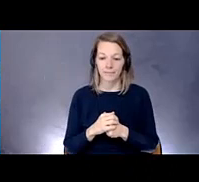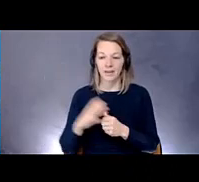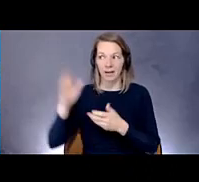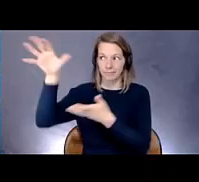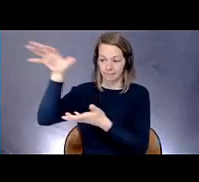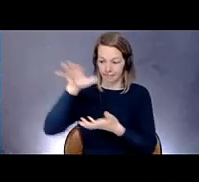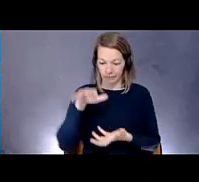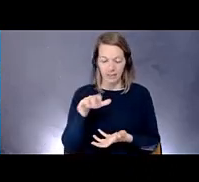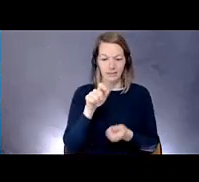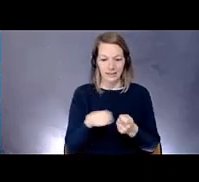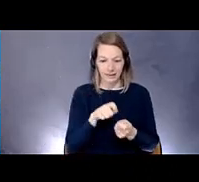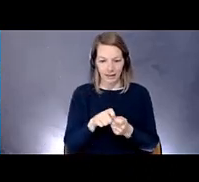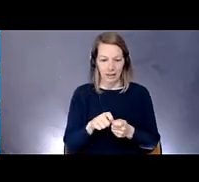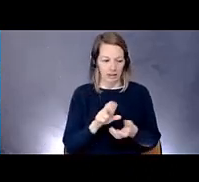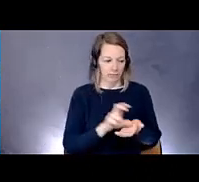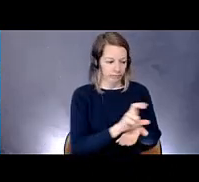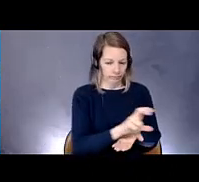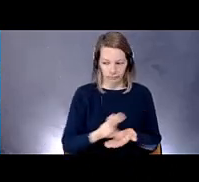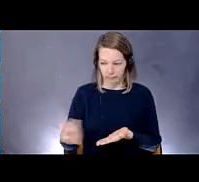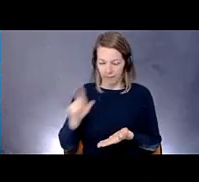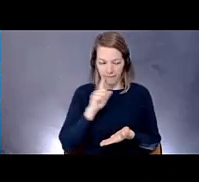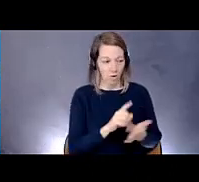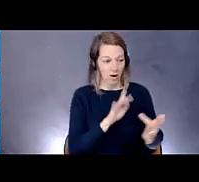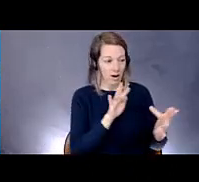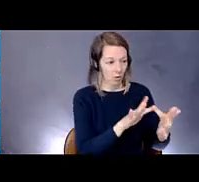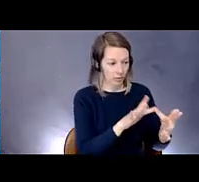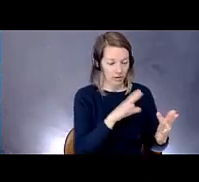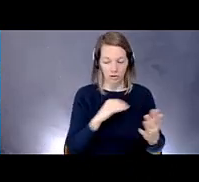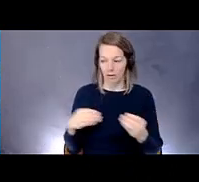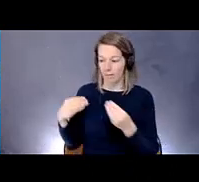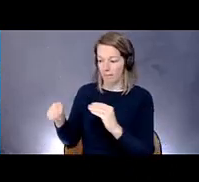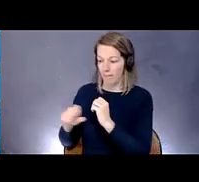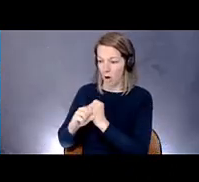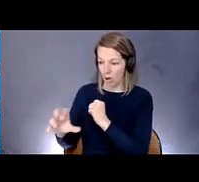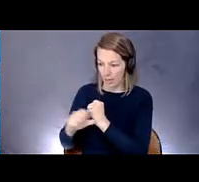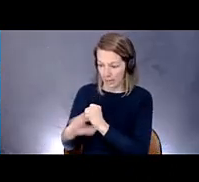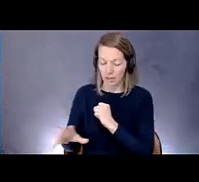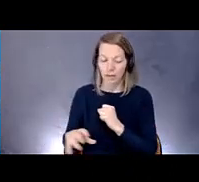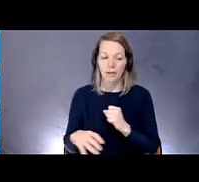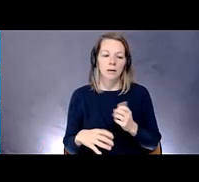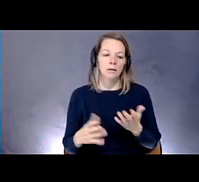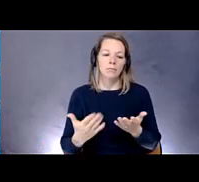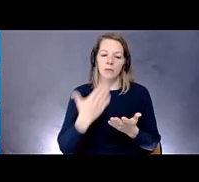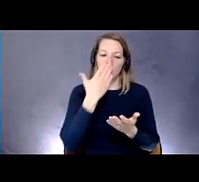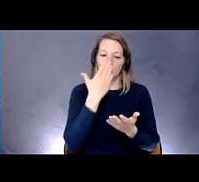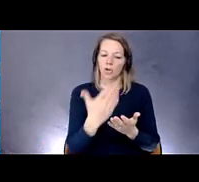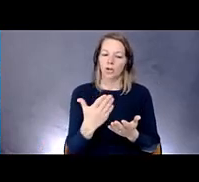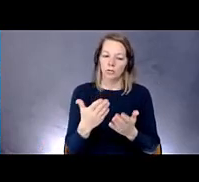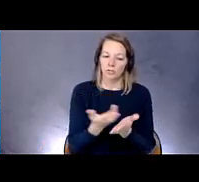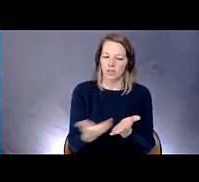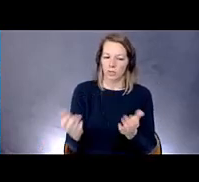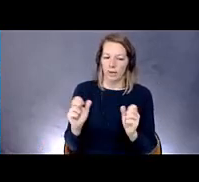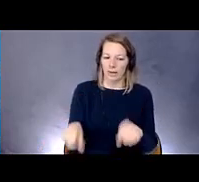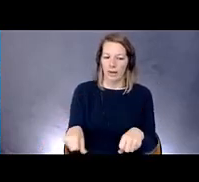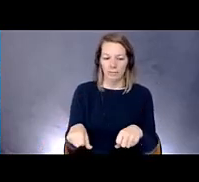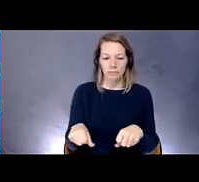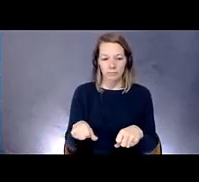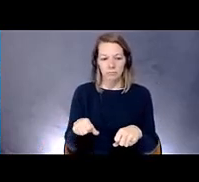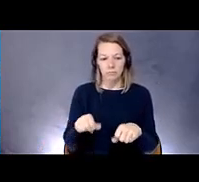us specifically allocated for outreach and marketing purposes. And that will be a really great resource that we have available to make sure that we